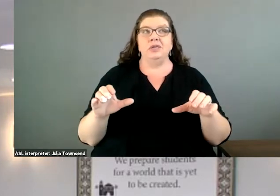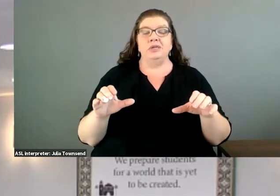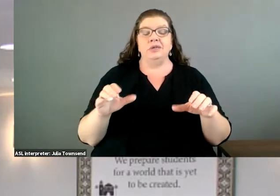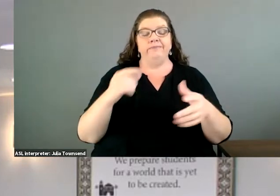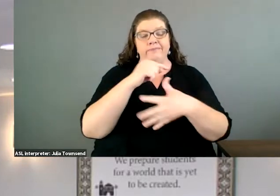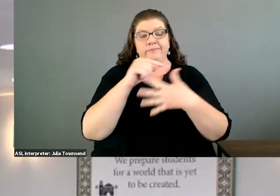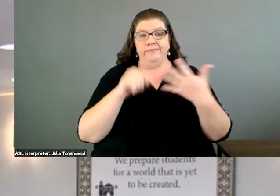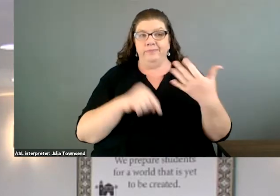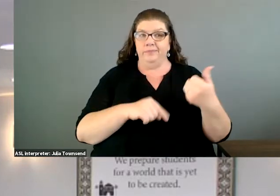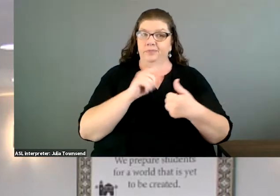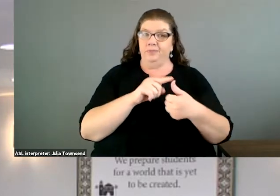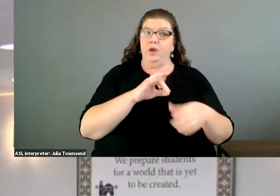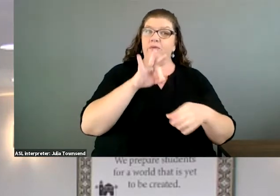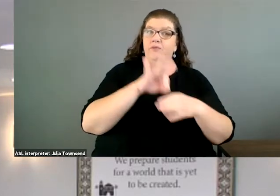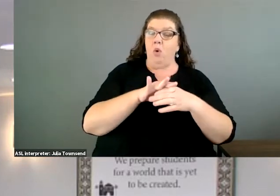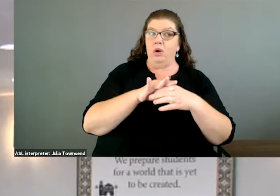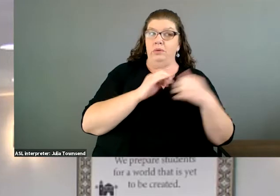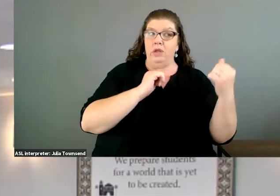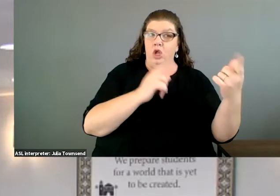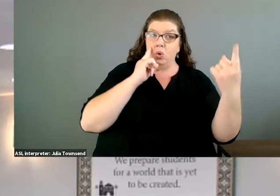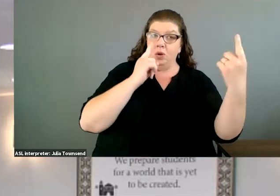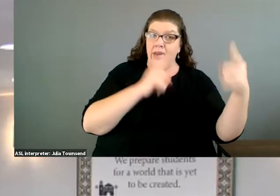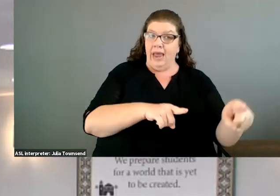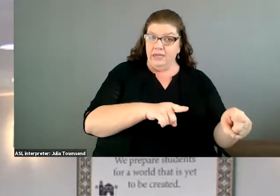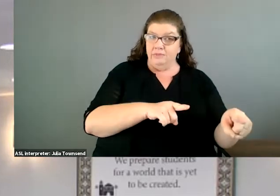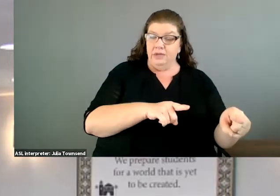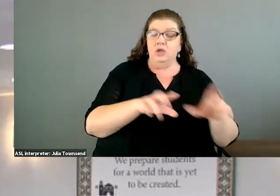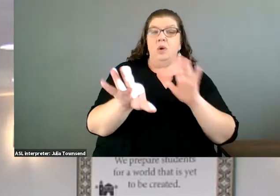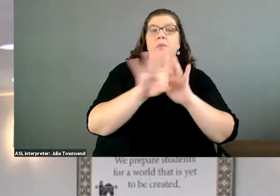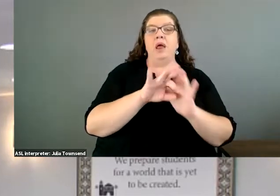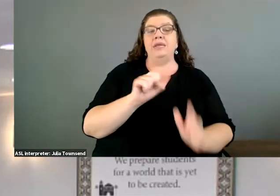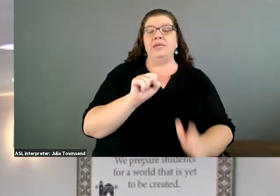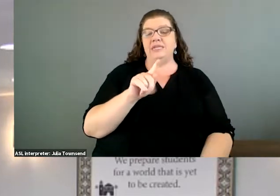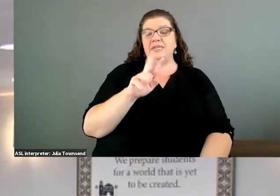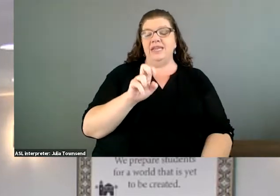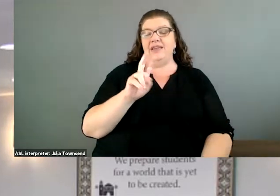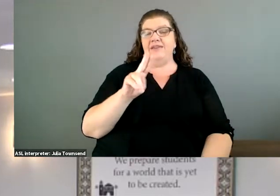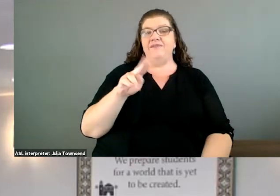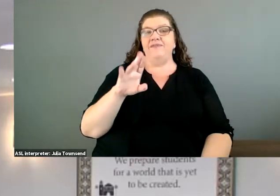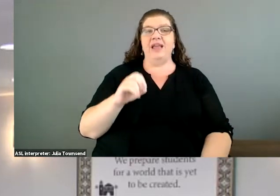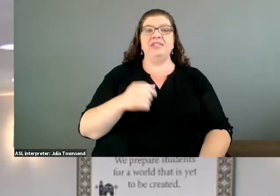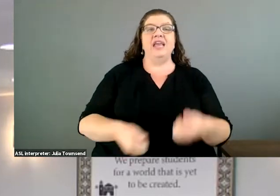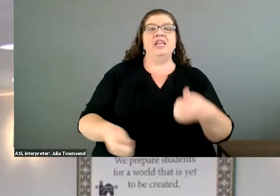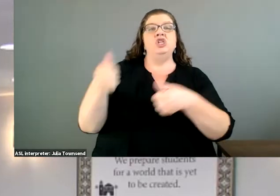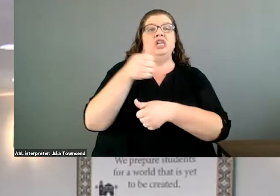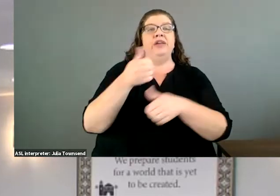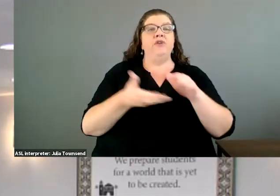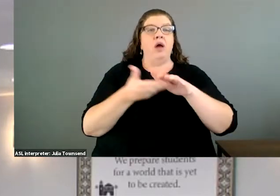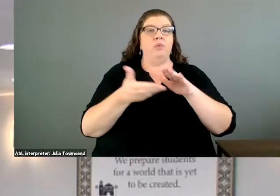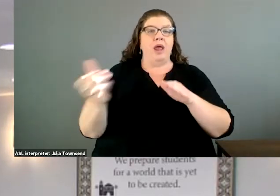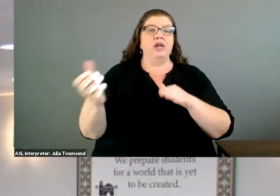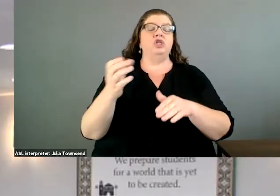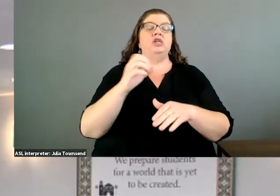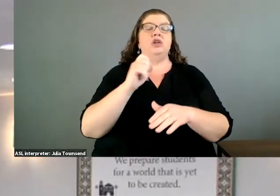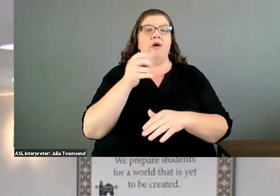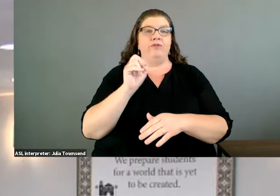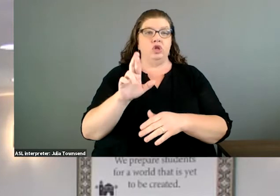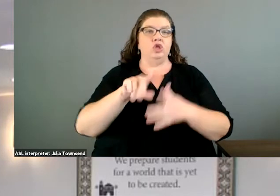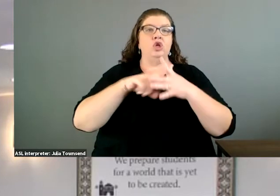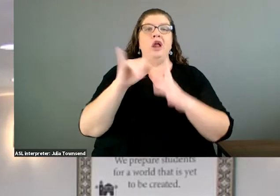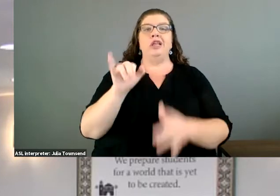board voted unanimously to appoint Mr. Steve Vence as the Chief Operations Officer, effective July